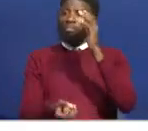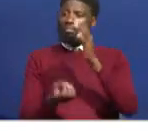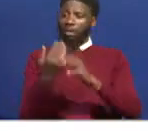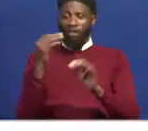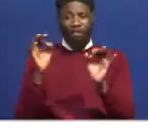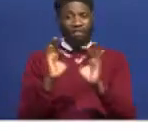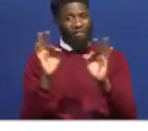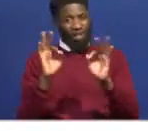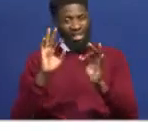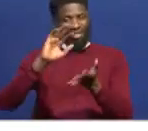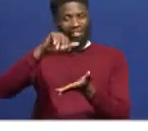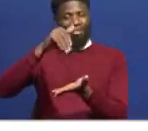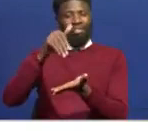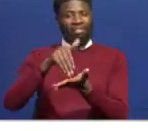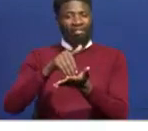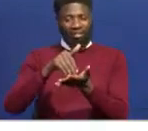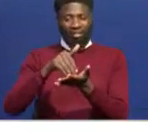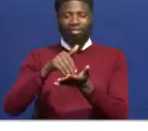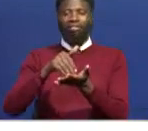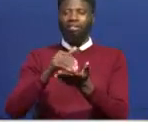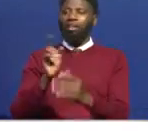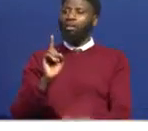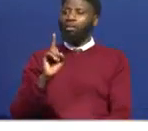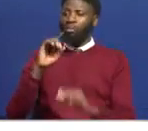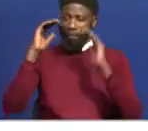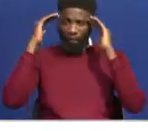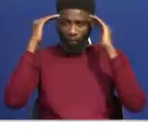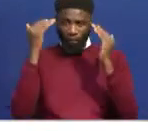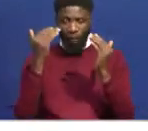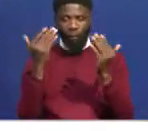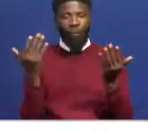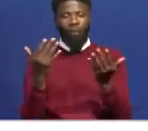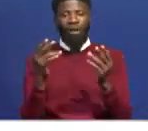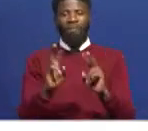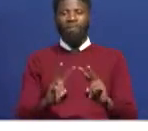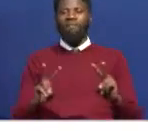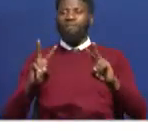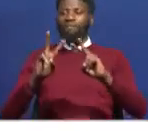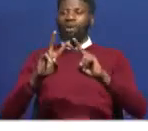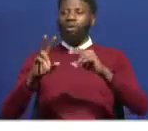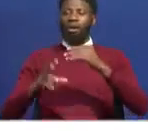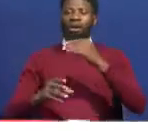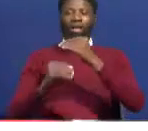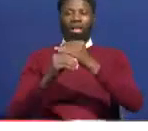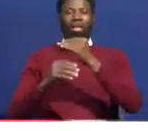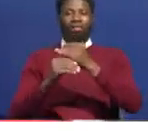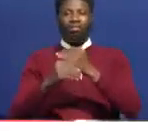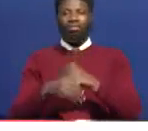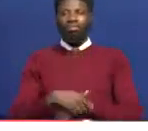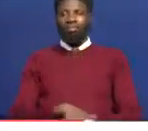hub in Nairobi that will focus on a value addition.